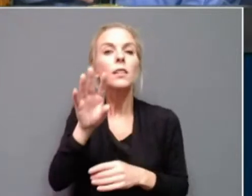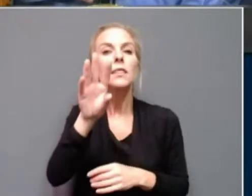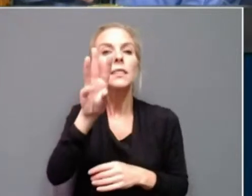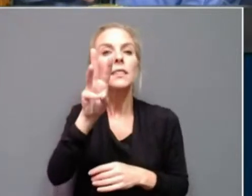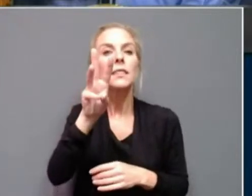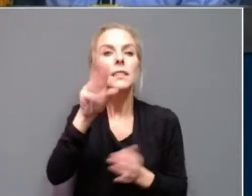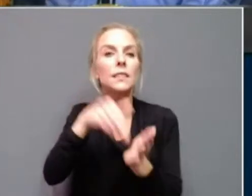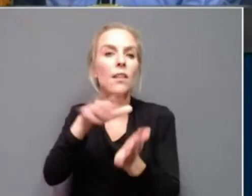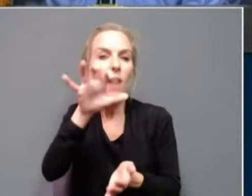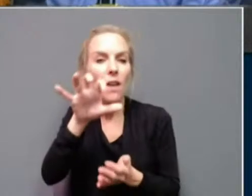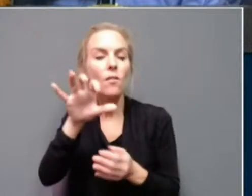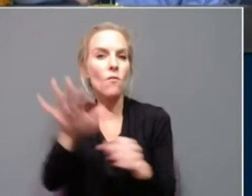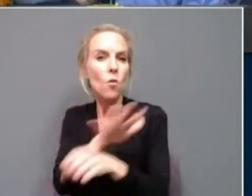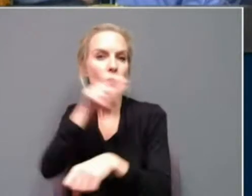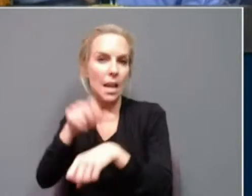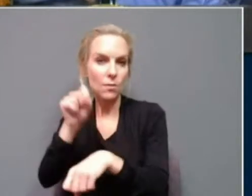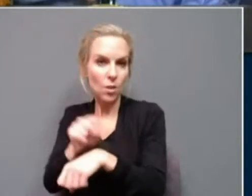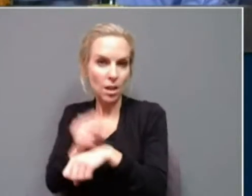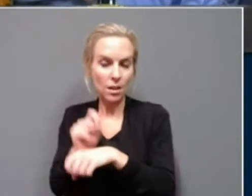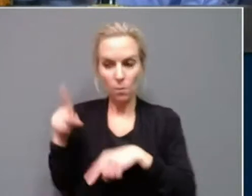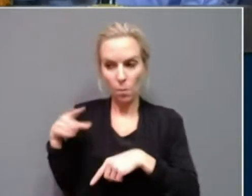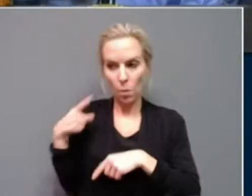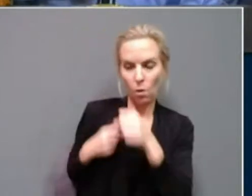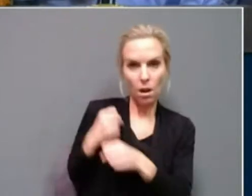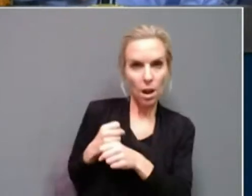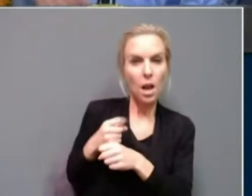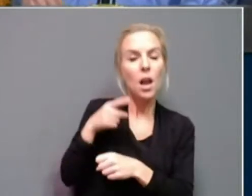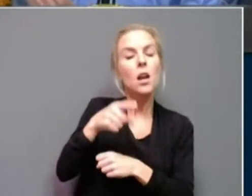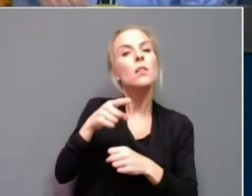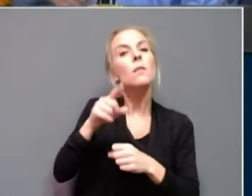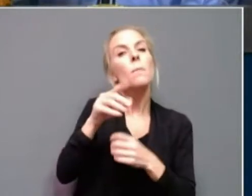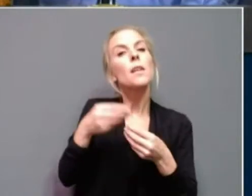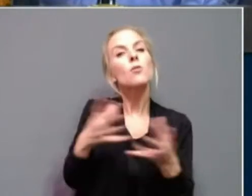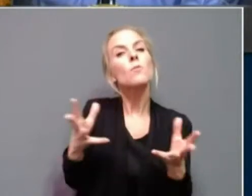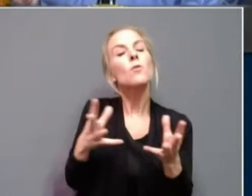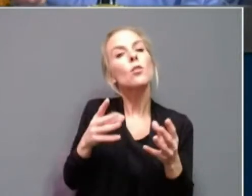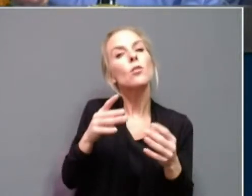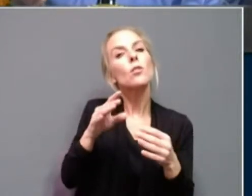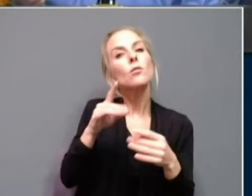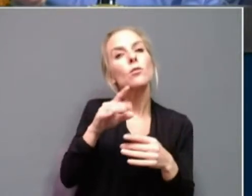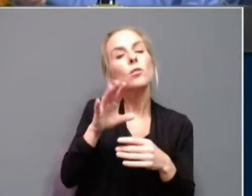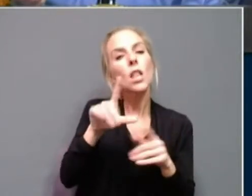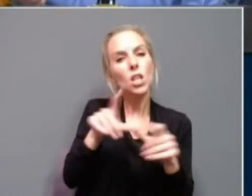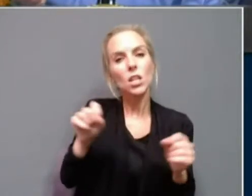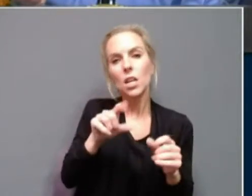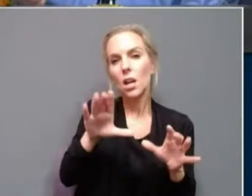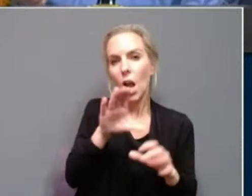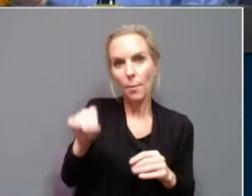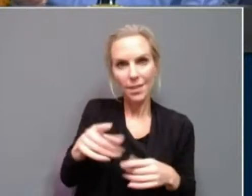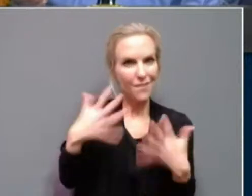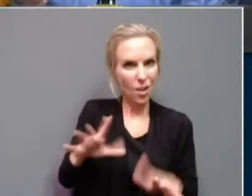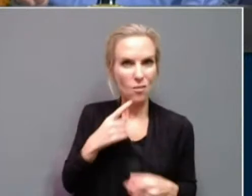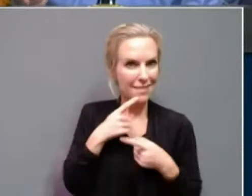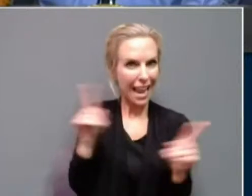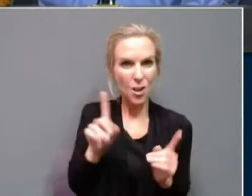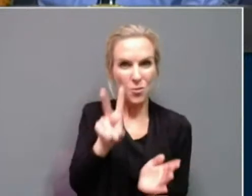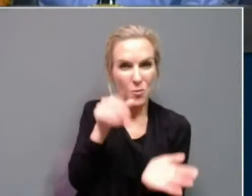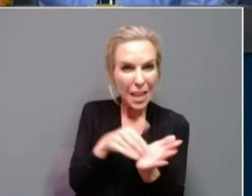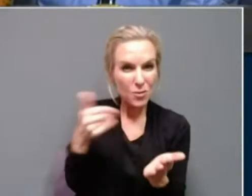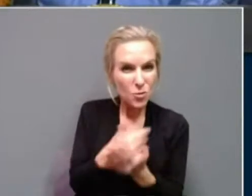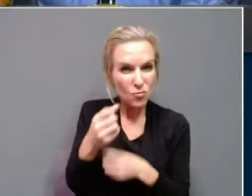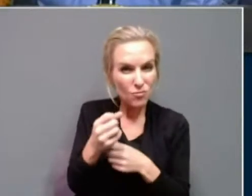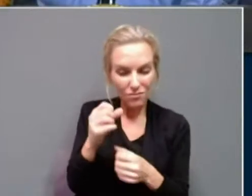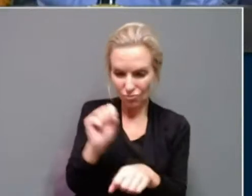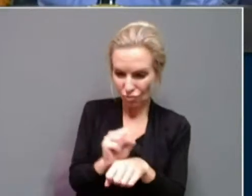jobs. In the past 12 months, distribution and logistics companies alone have announced 2,000 new jobs. That's in 1 year,